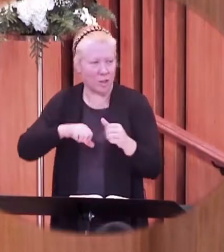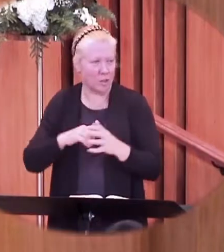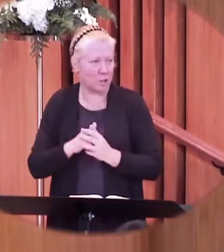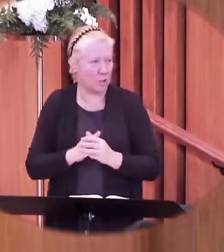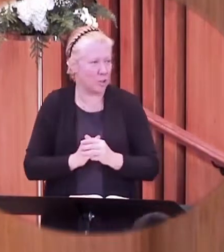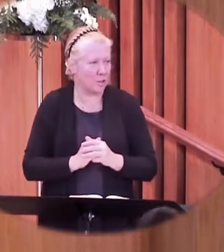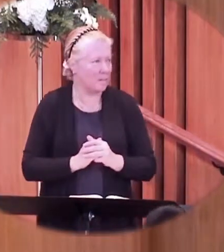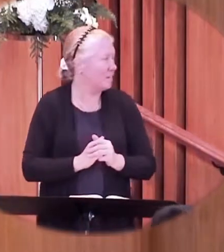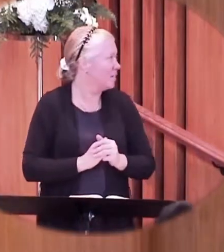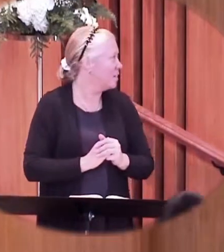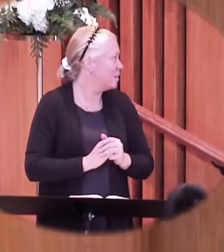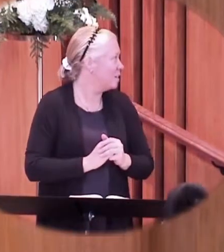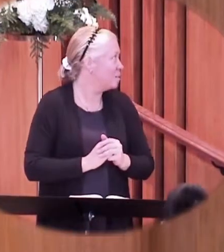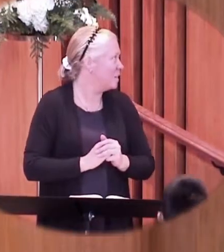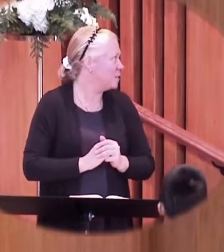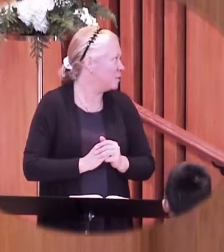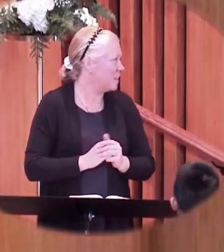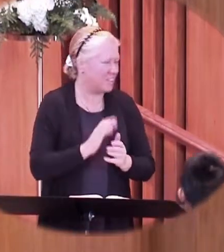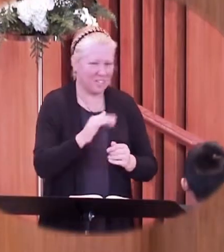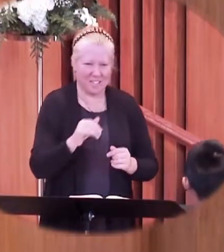Lord's peace.